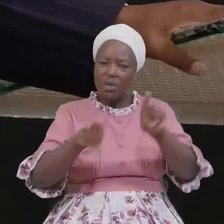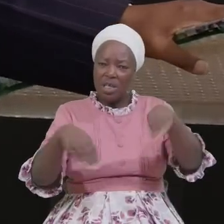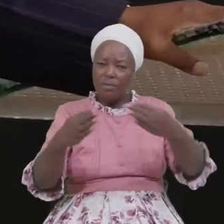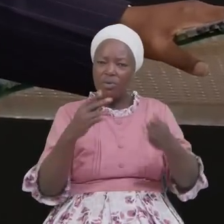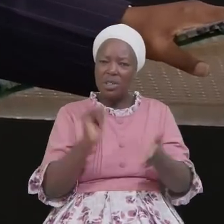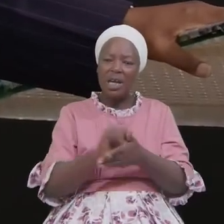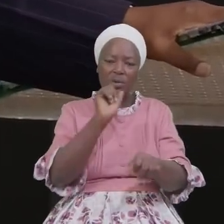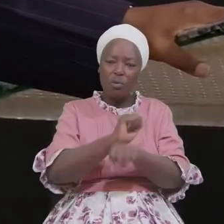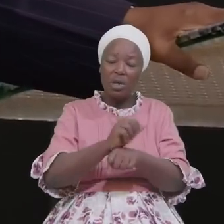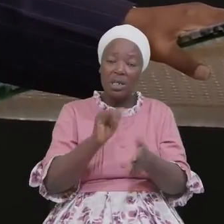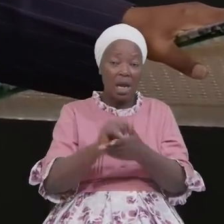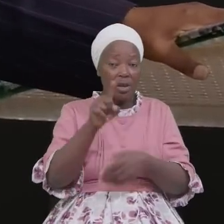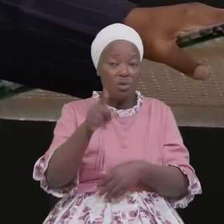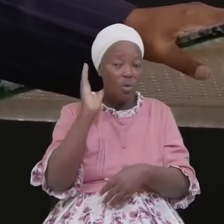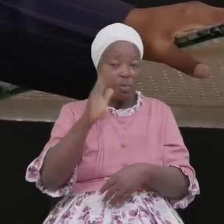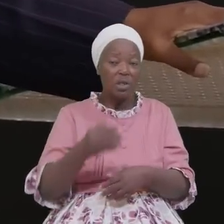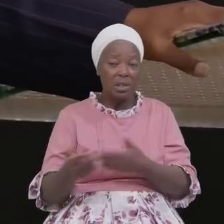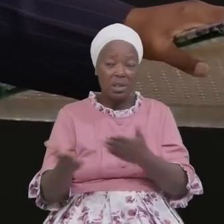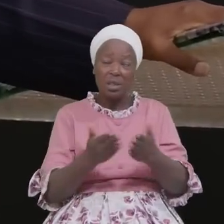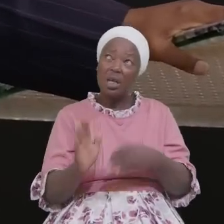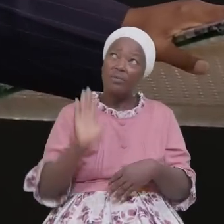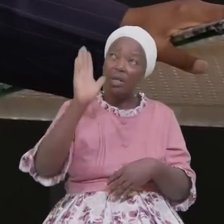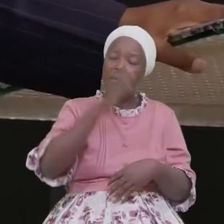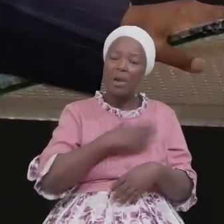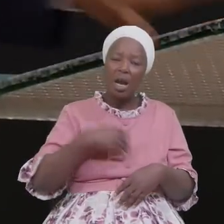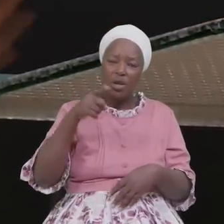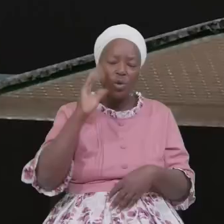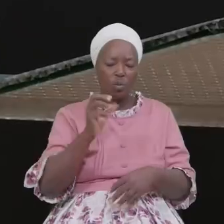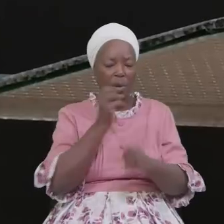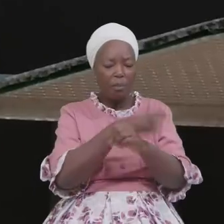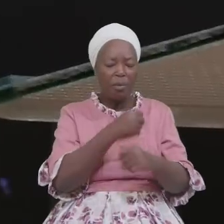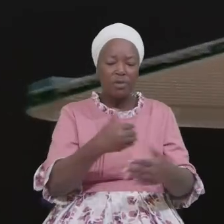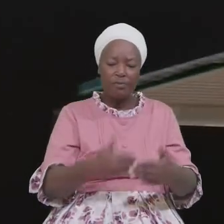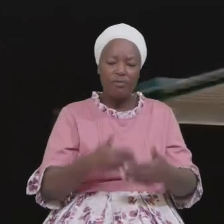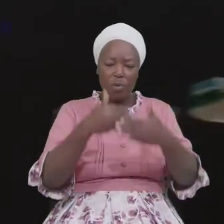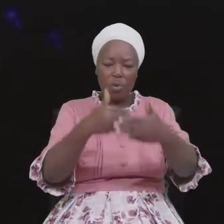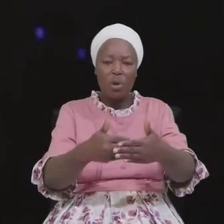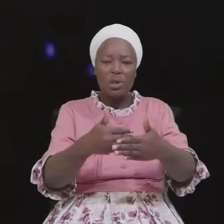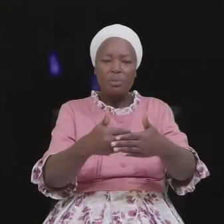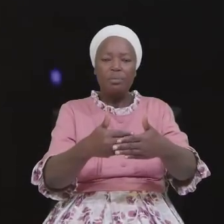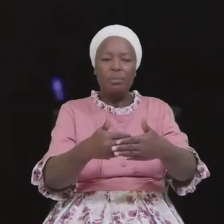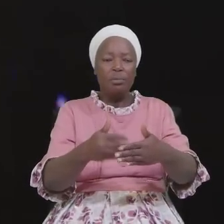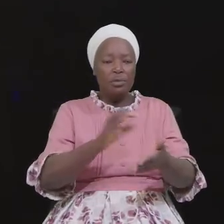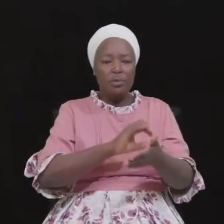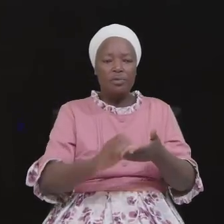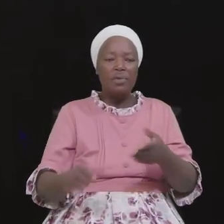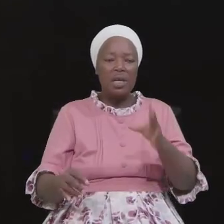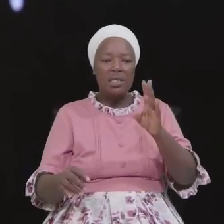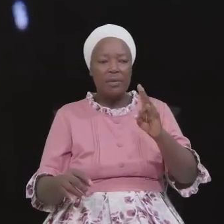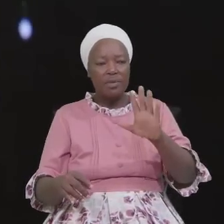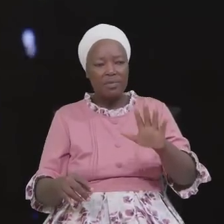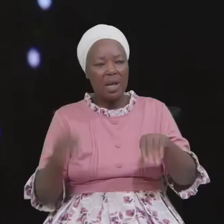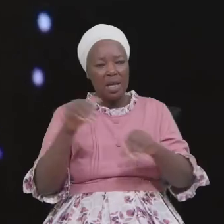that you will serve him and you will march. For look at verse 75. In holiness